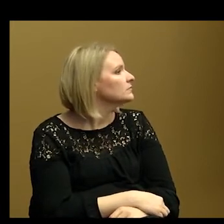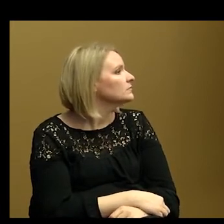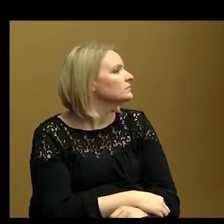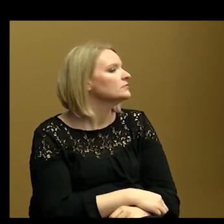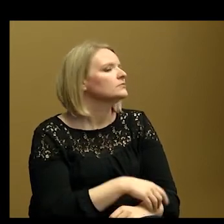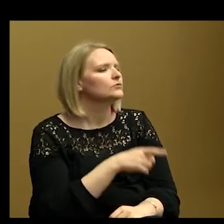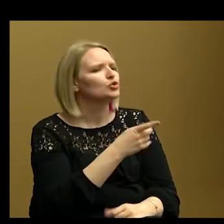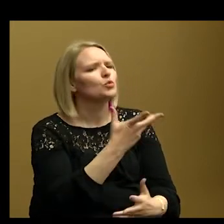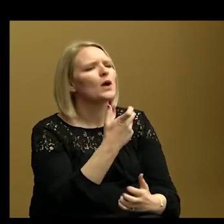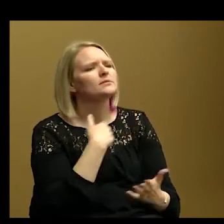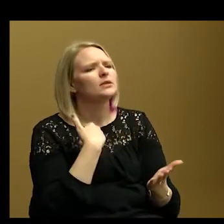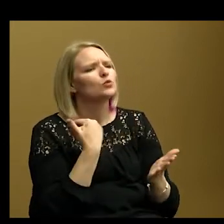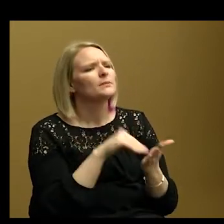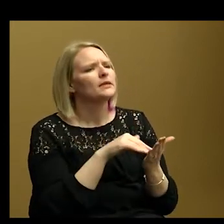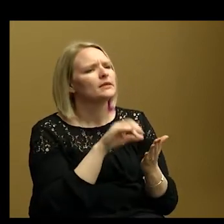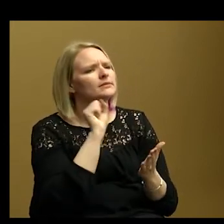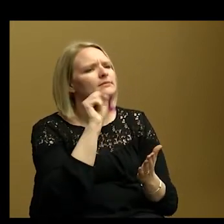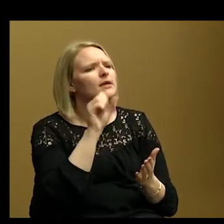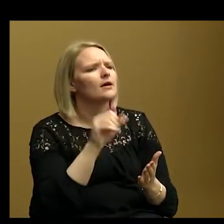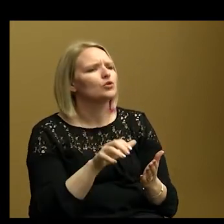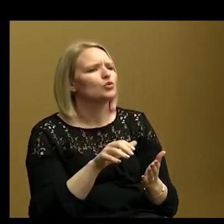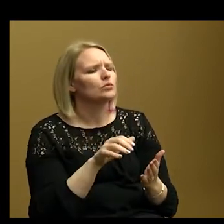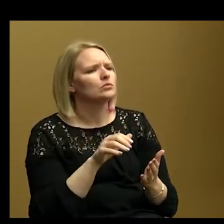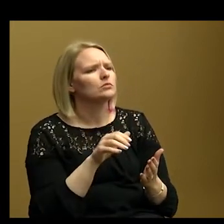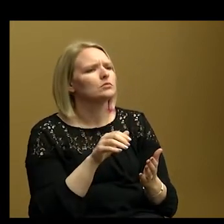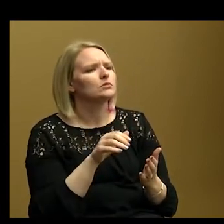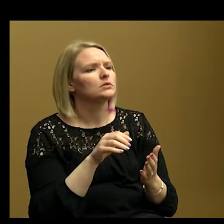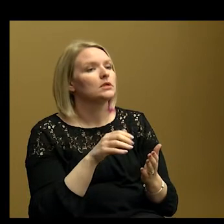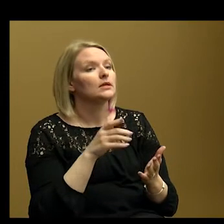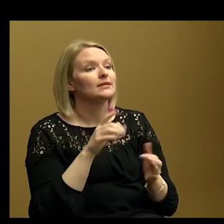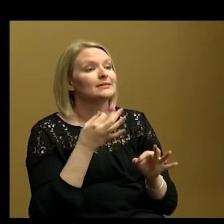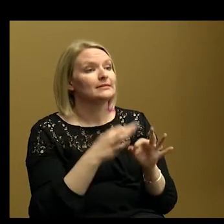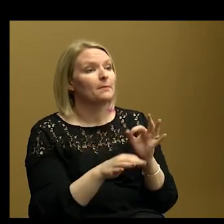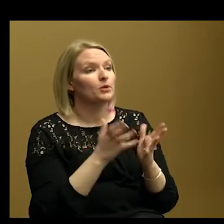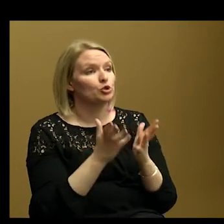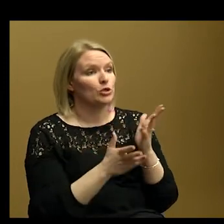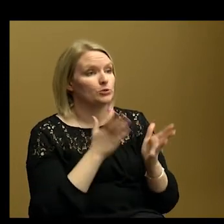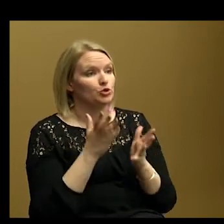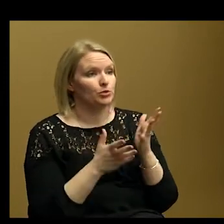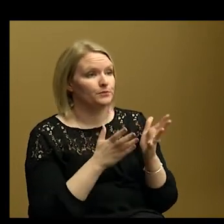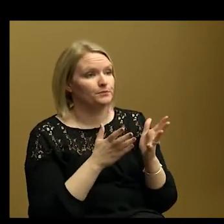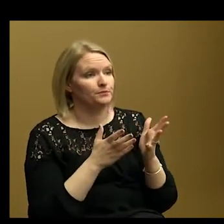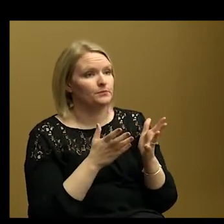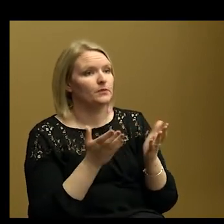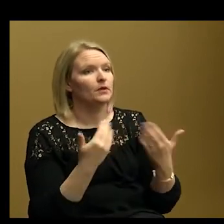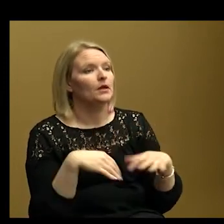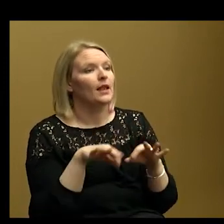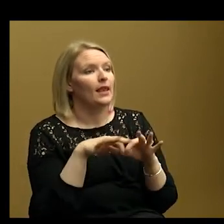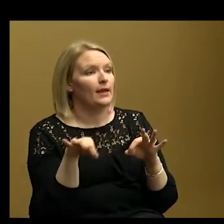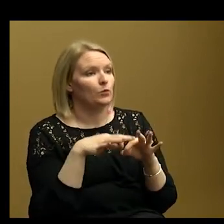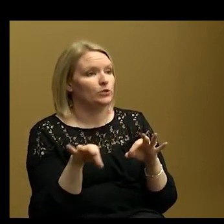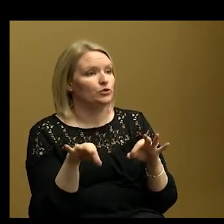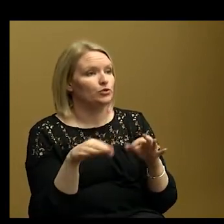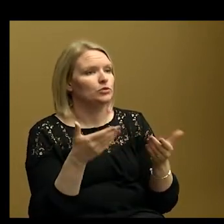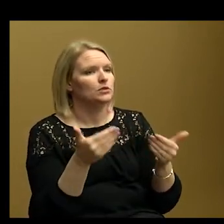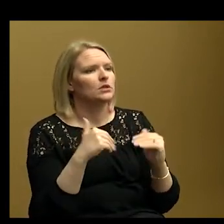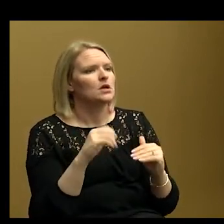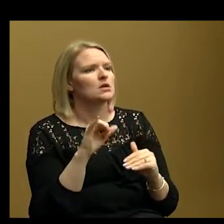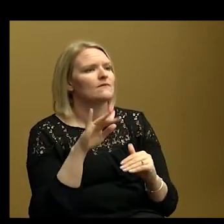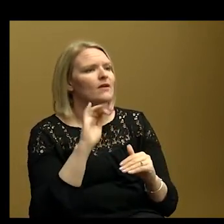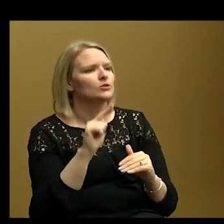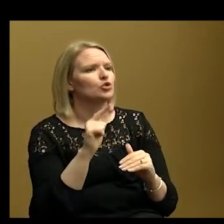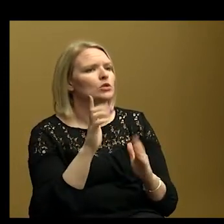wanted me to repeat and tell you the last. We have simple gestures, language, conventional gestures